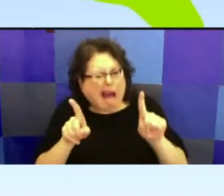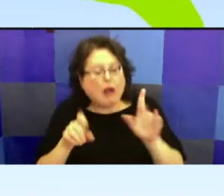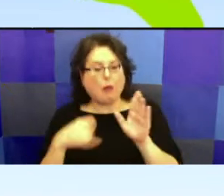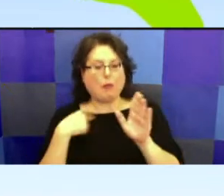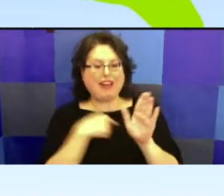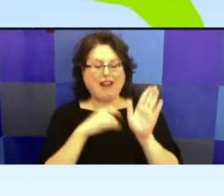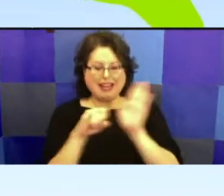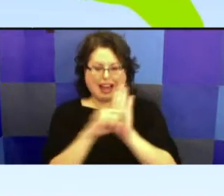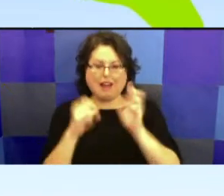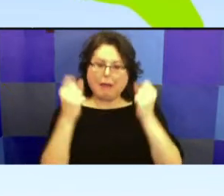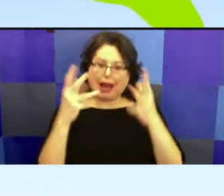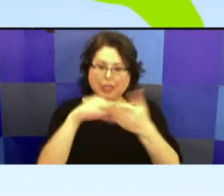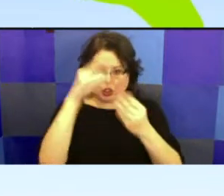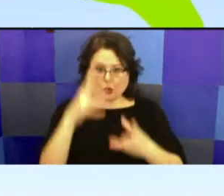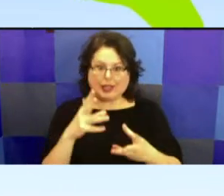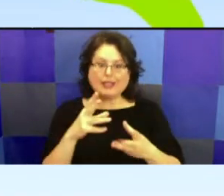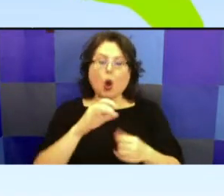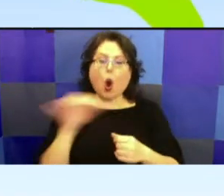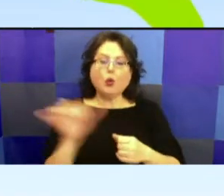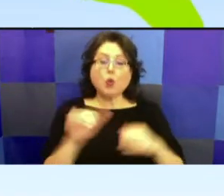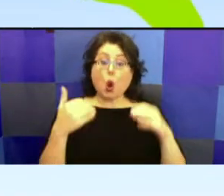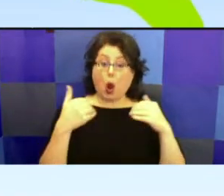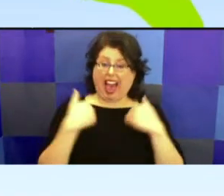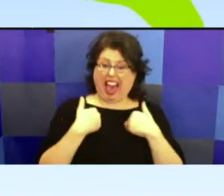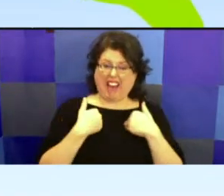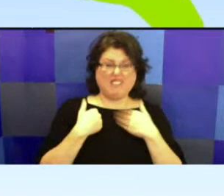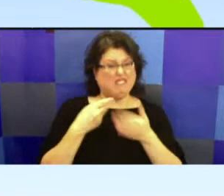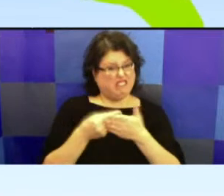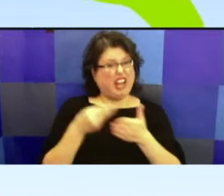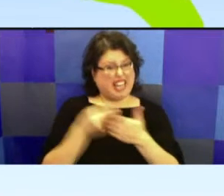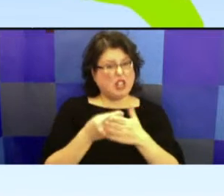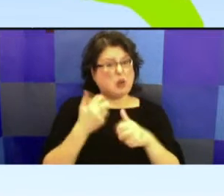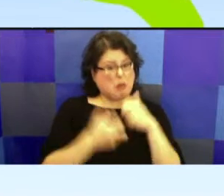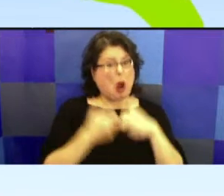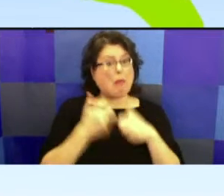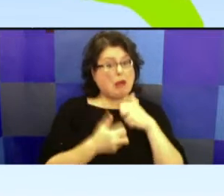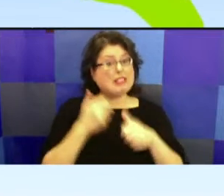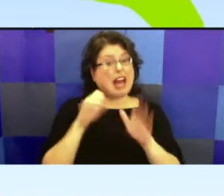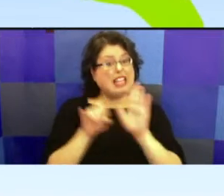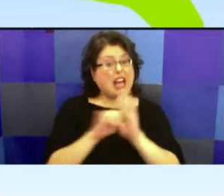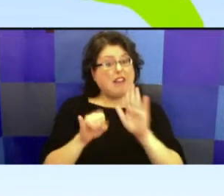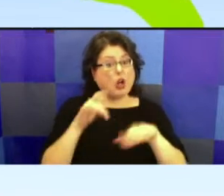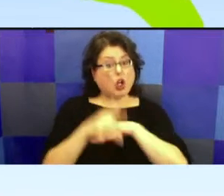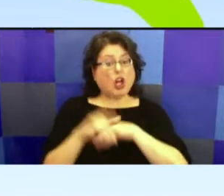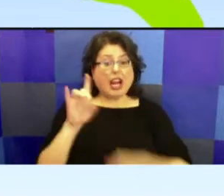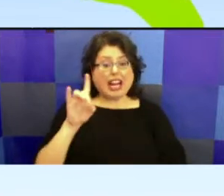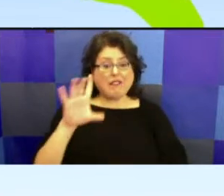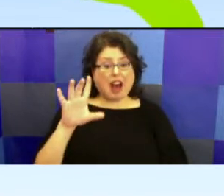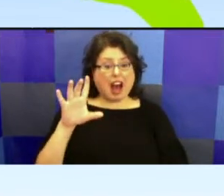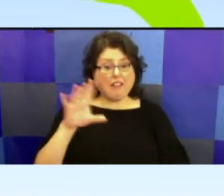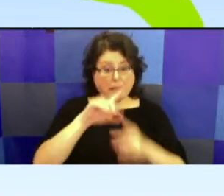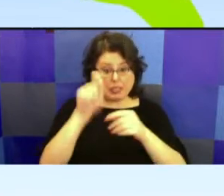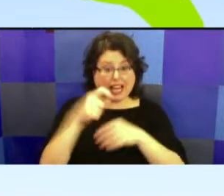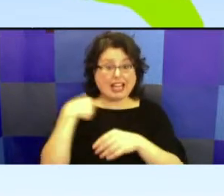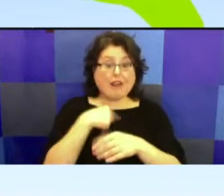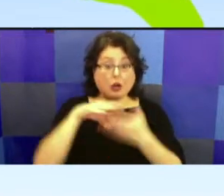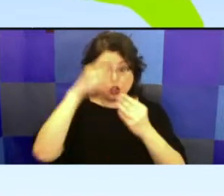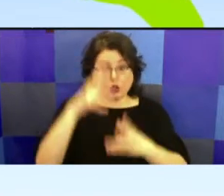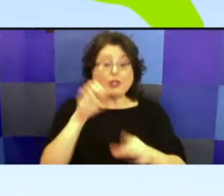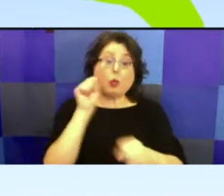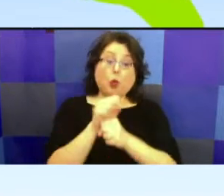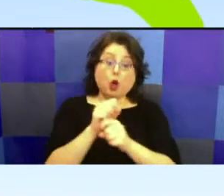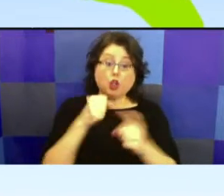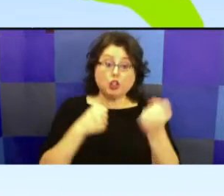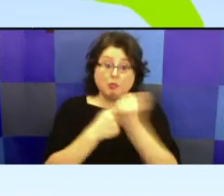that many of our students do face financial hardships. As I identified earlier, 85% of our students work to support themselves.